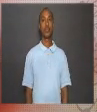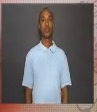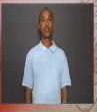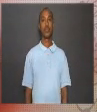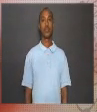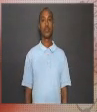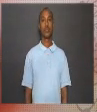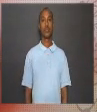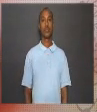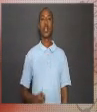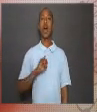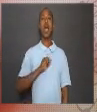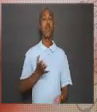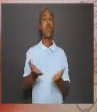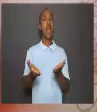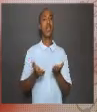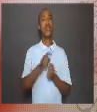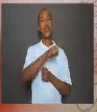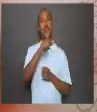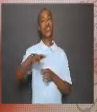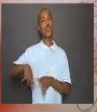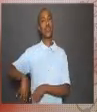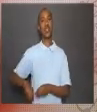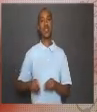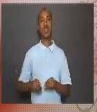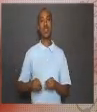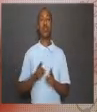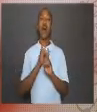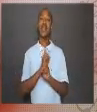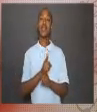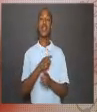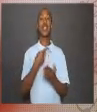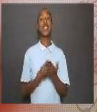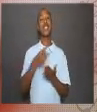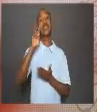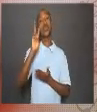I would like you, students, to answer